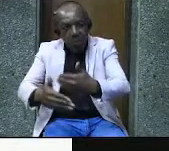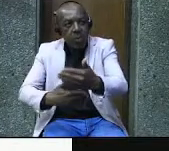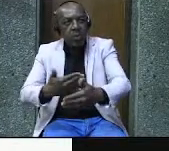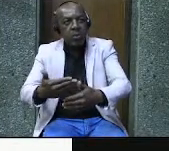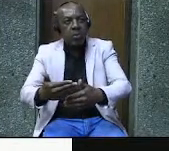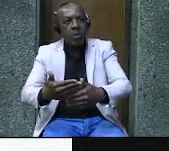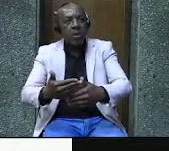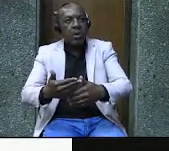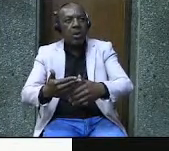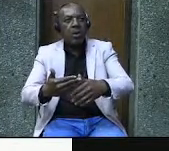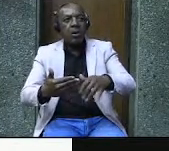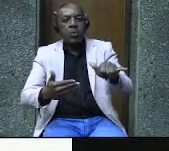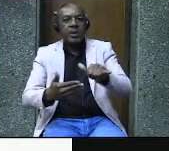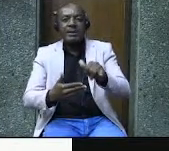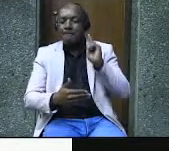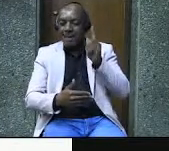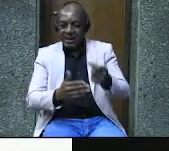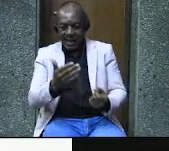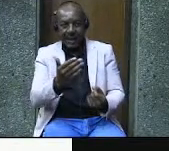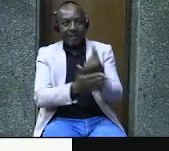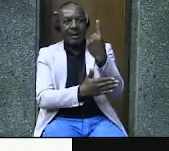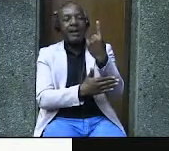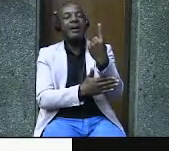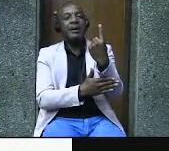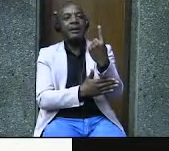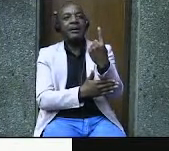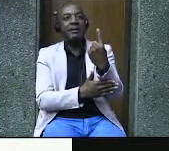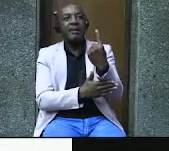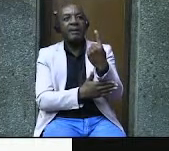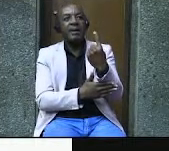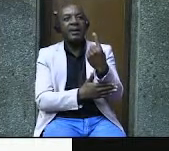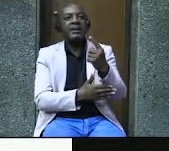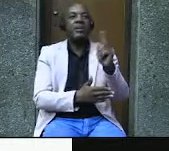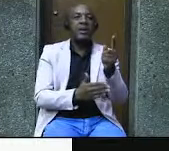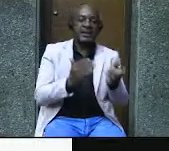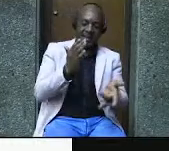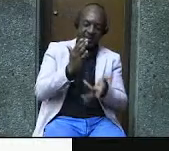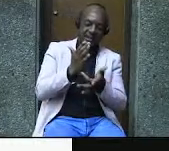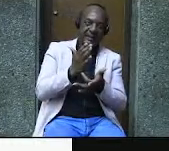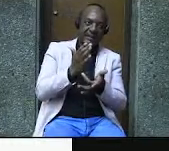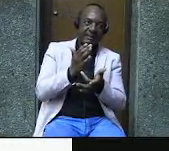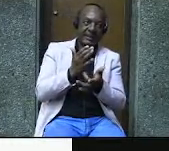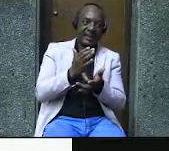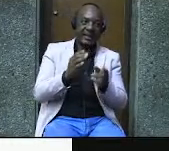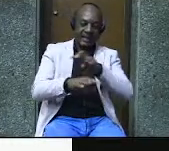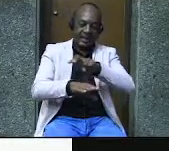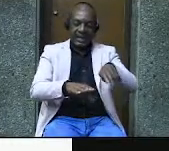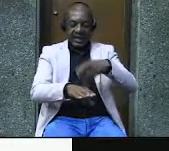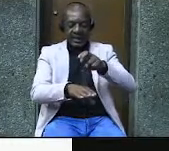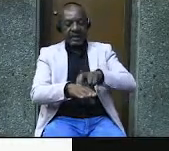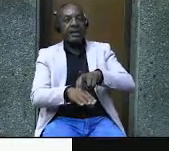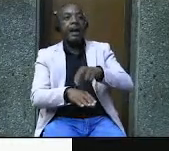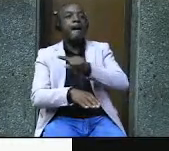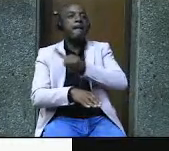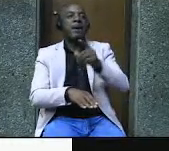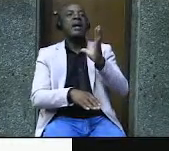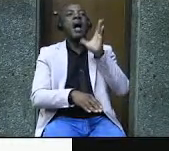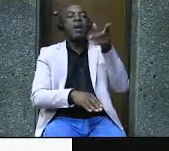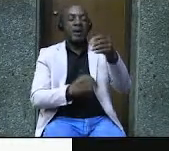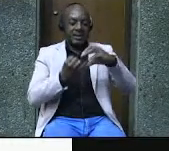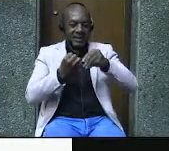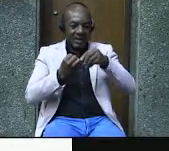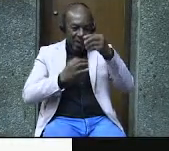most of the processes that must unfold are of a technical nature, but I'll try my best to